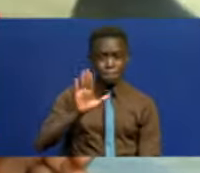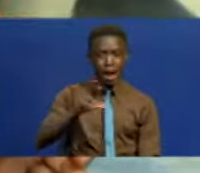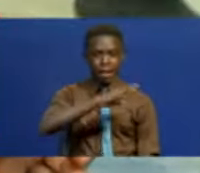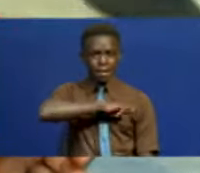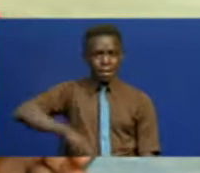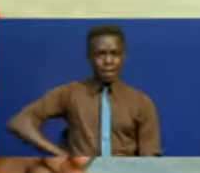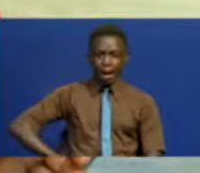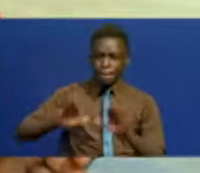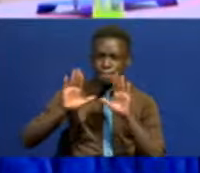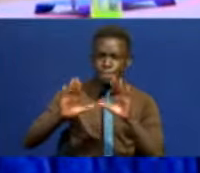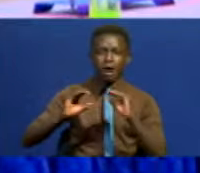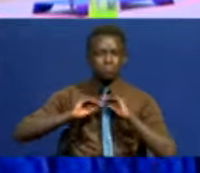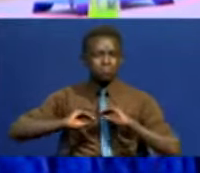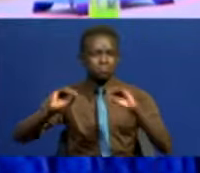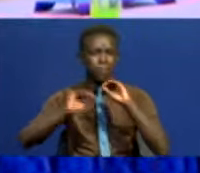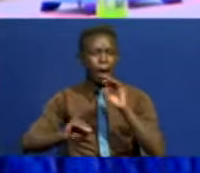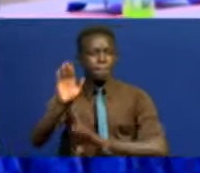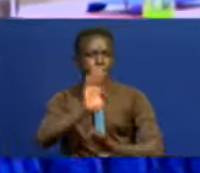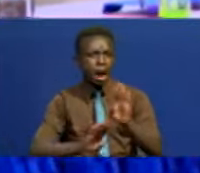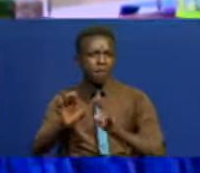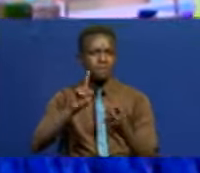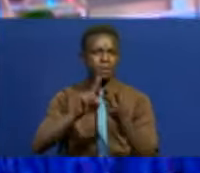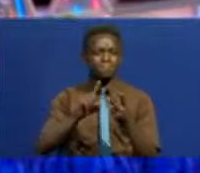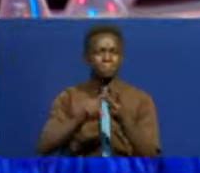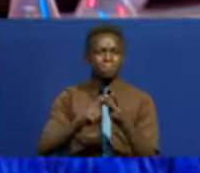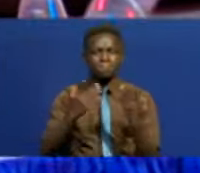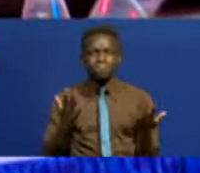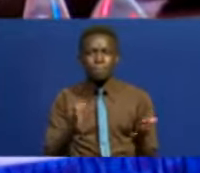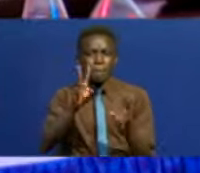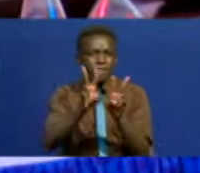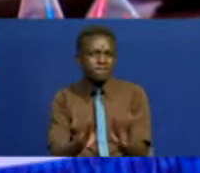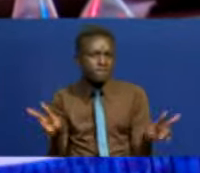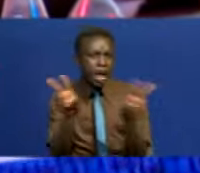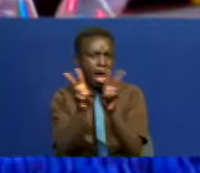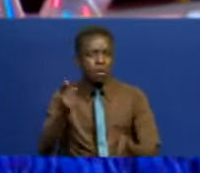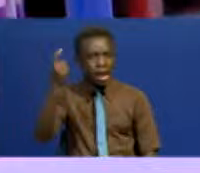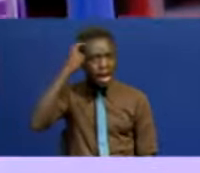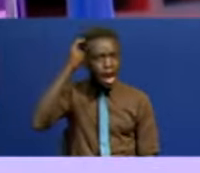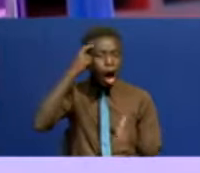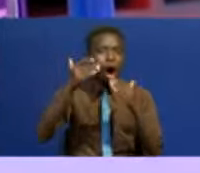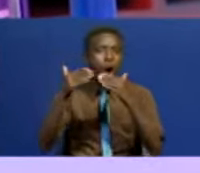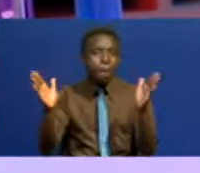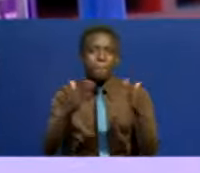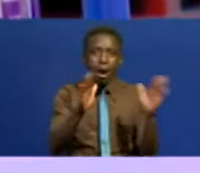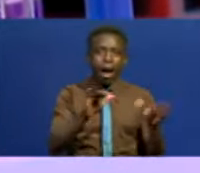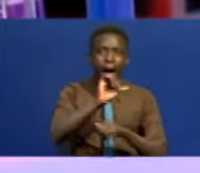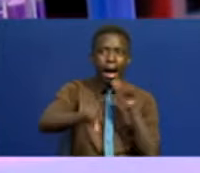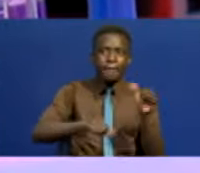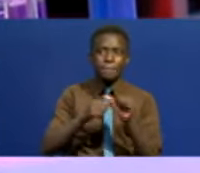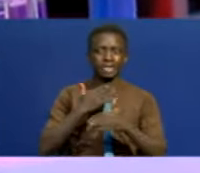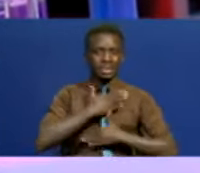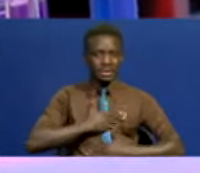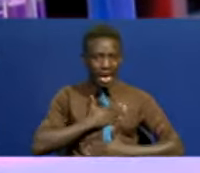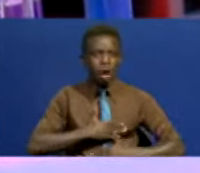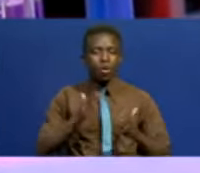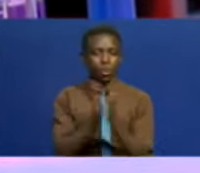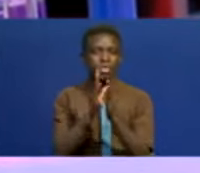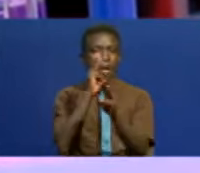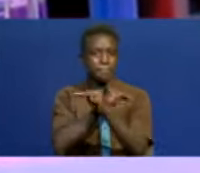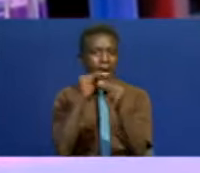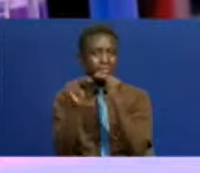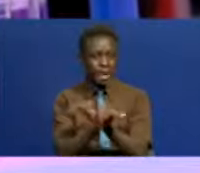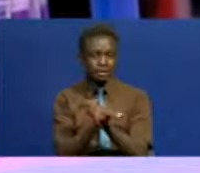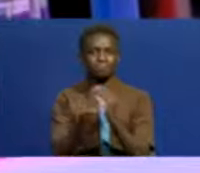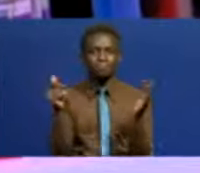moral values, discipline, expanding the kids' knowledge on science and mathematics, as well as creativity,